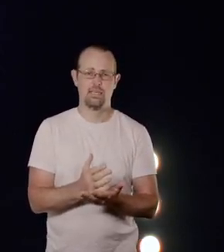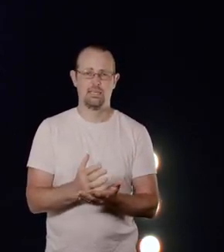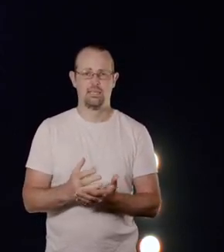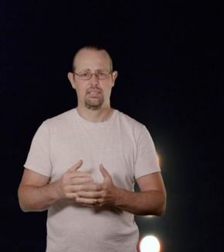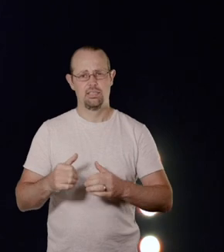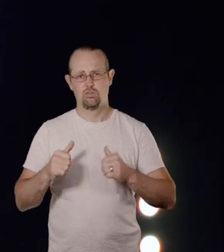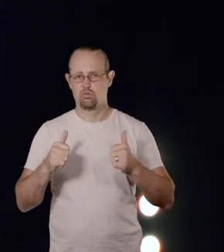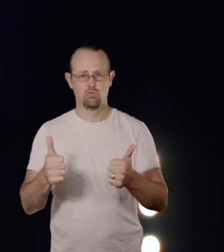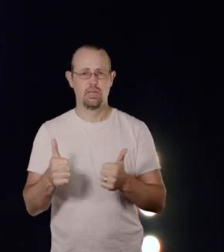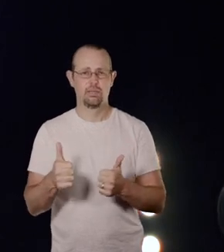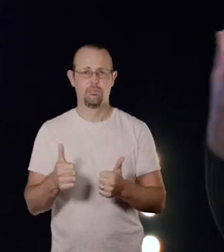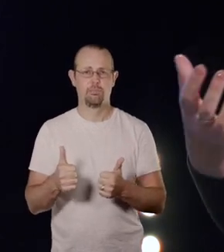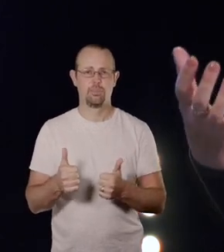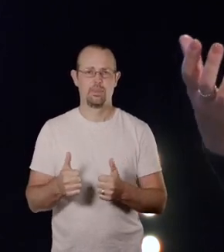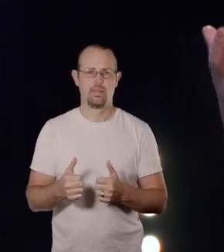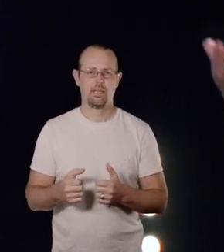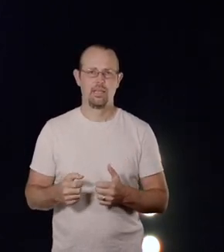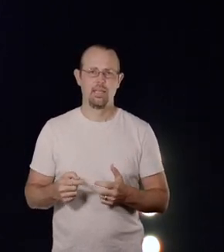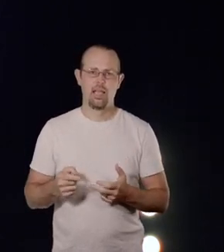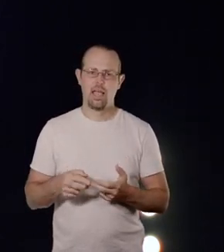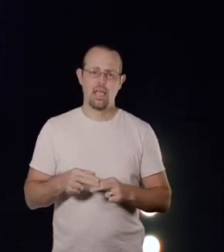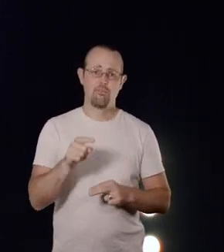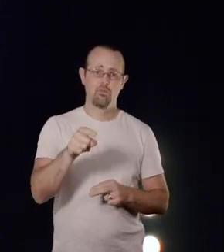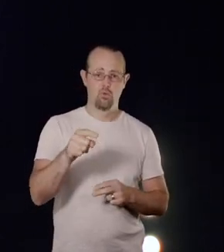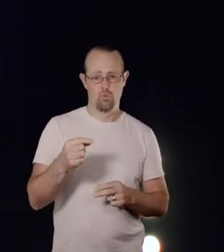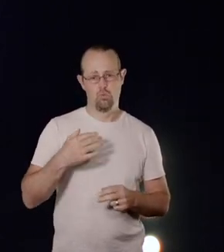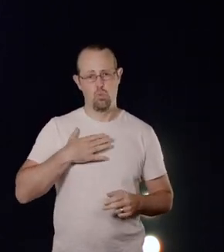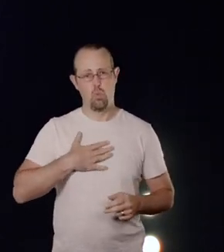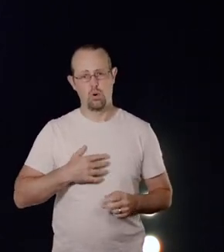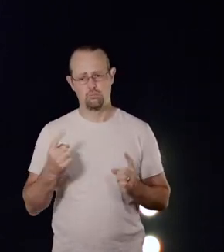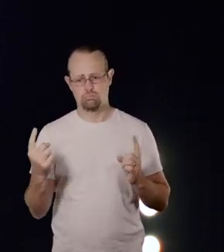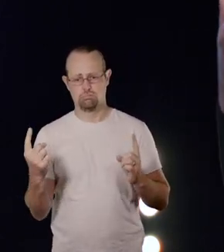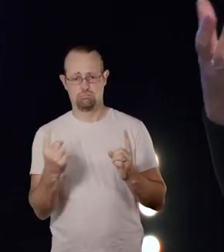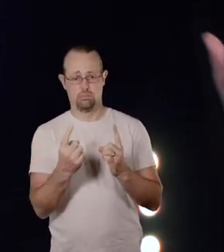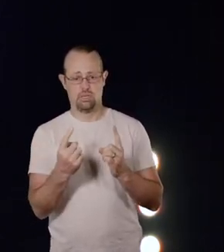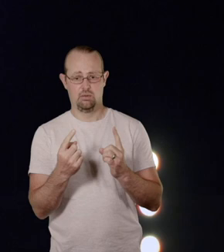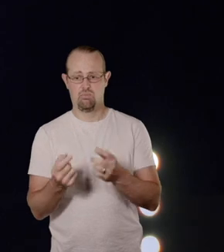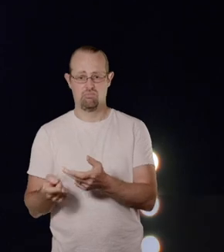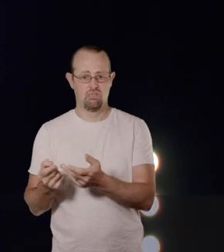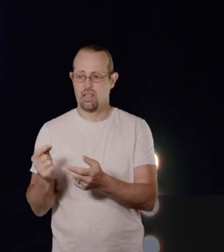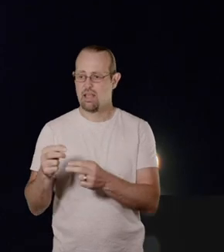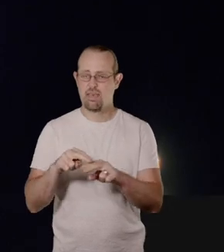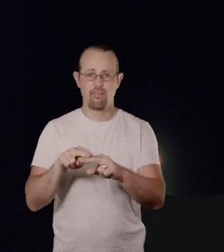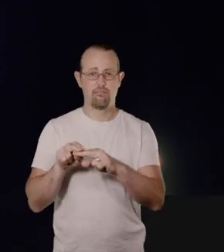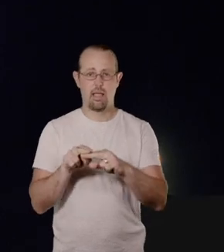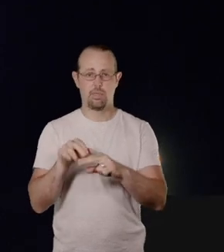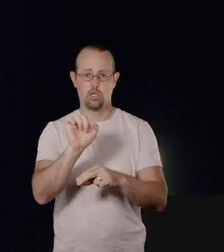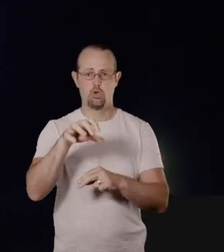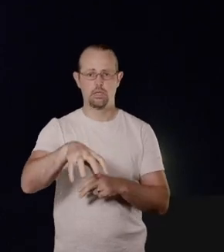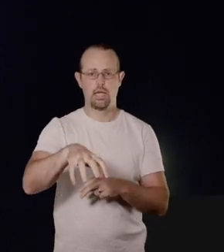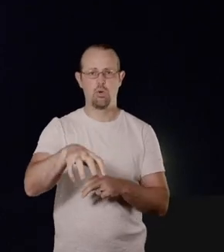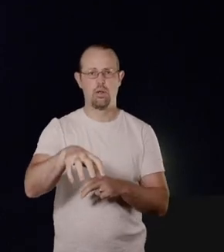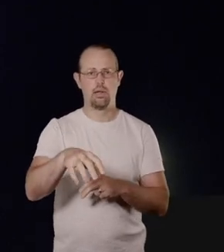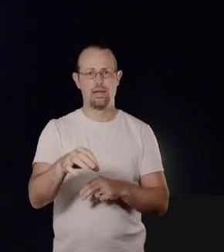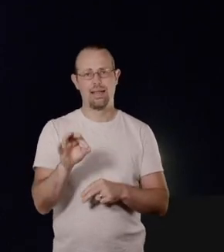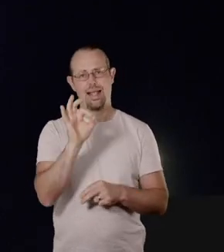you want to engage with that too, in the town that you're in, and you'd like to see if there's someone else that you could meet with, again, ask one of the pastors.